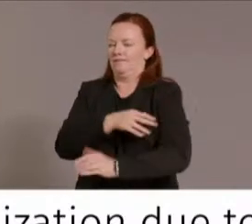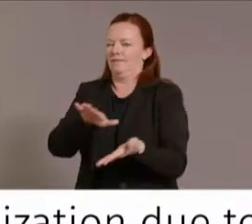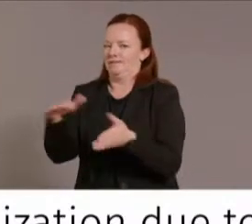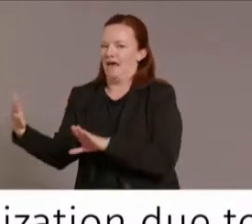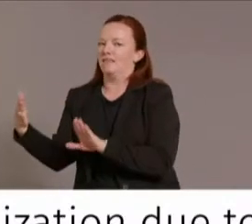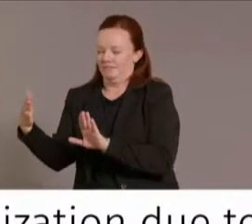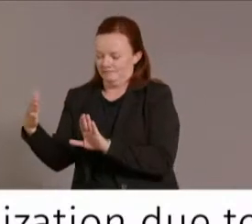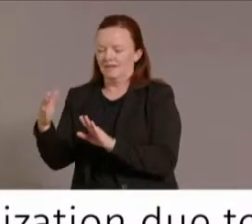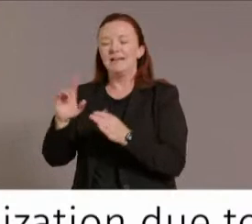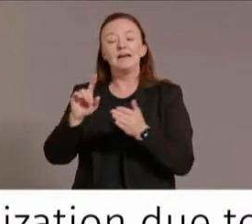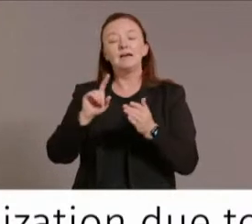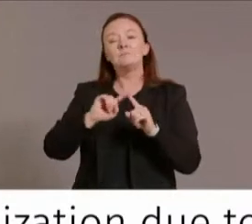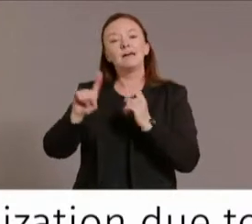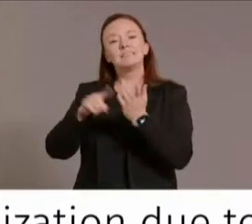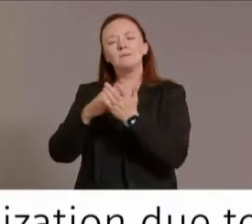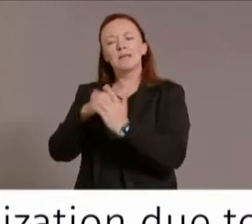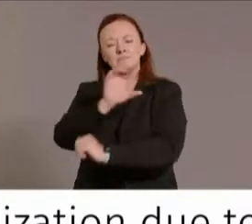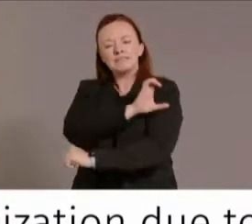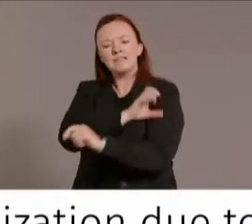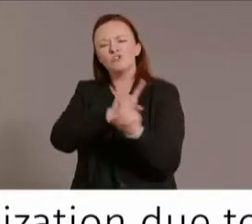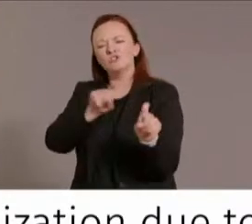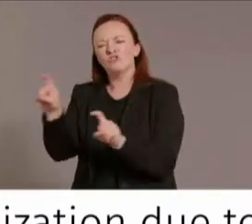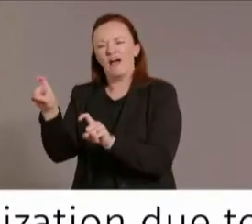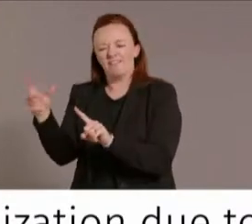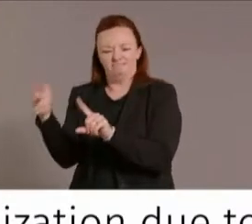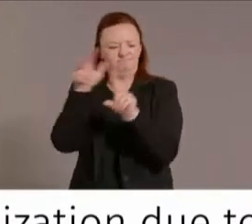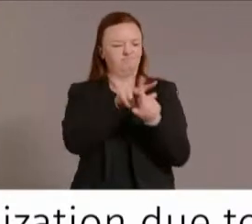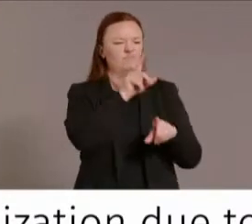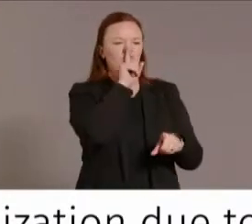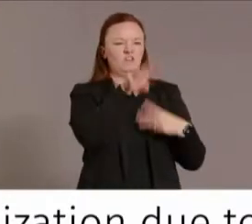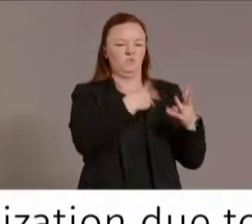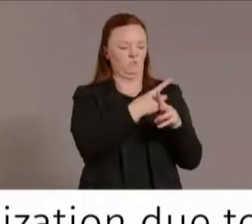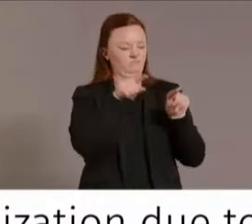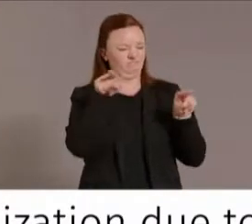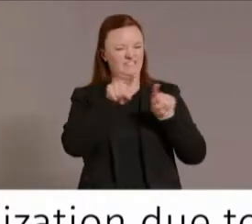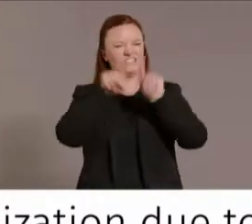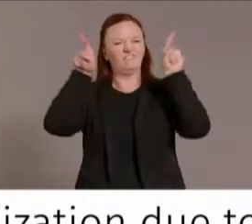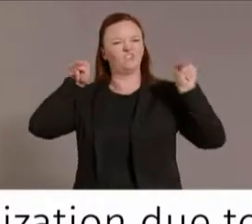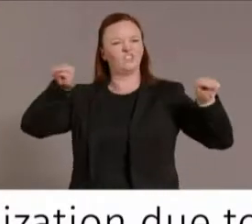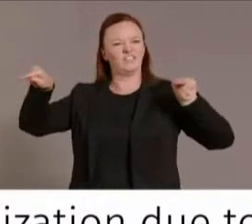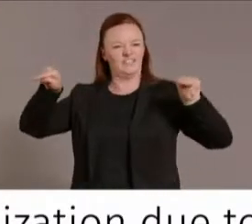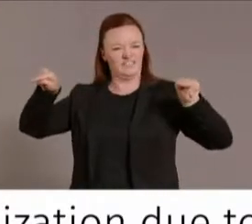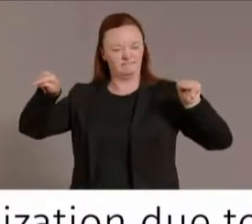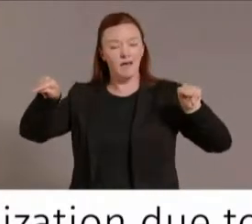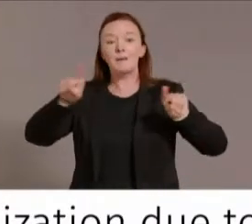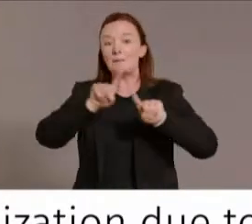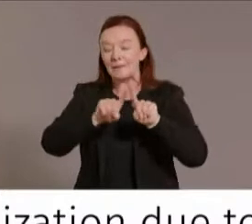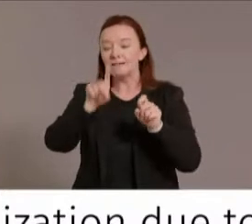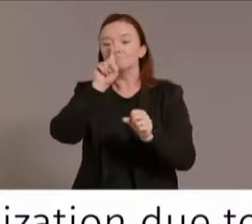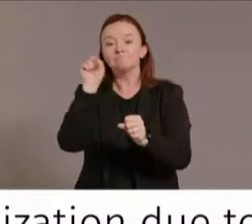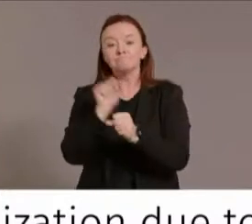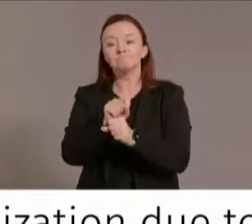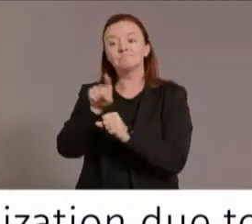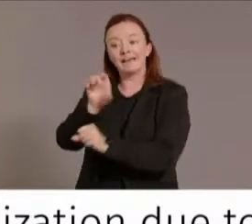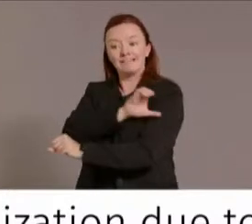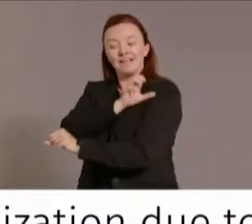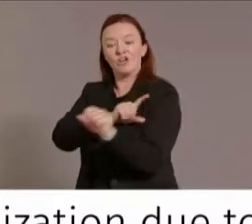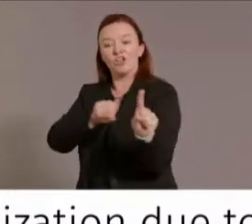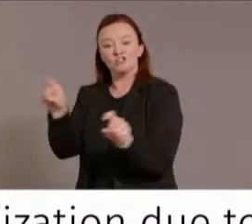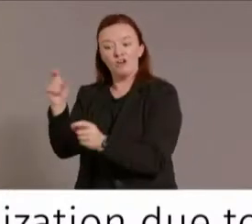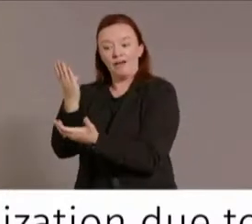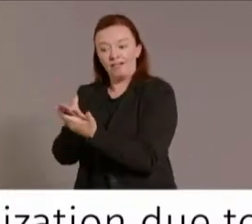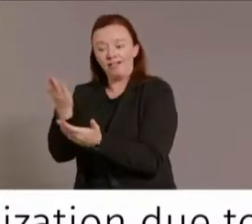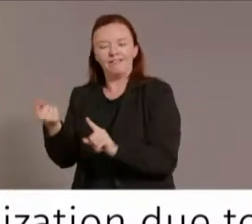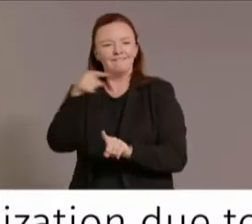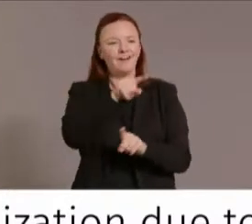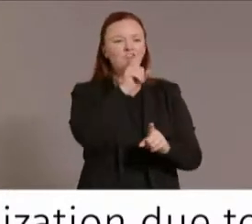world. So we were very excited to see that real world data shows that the vaccination is highly effective in preventing